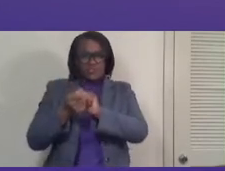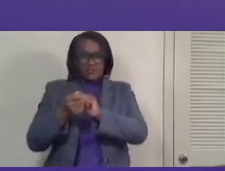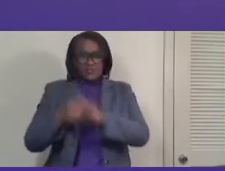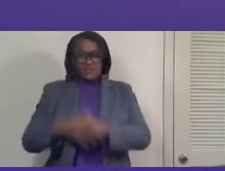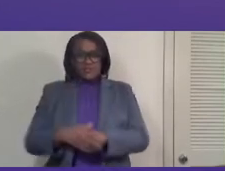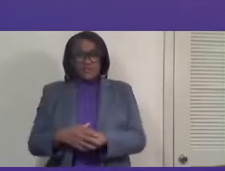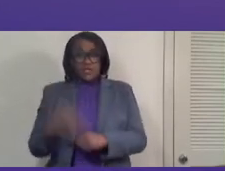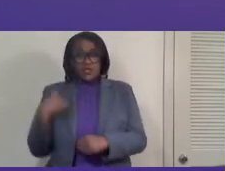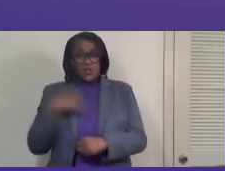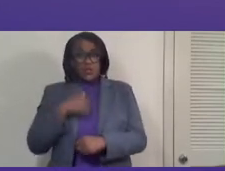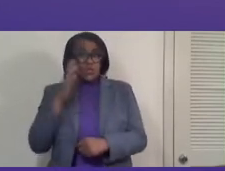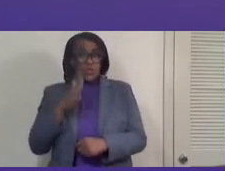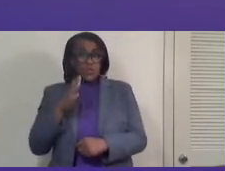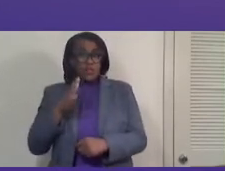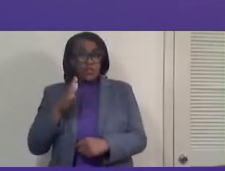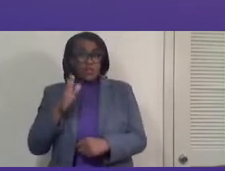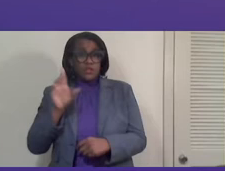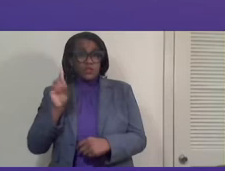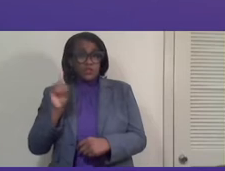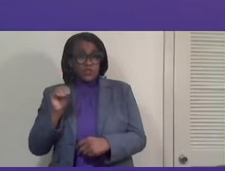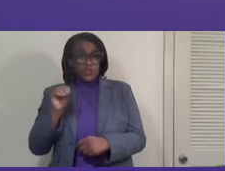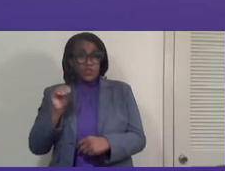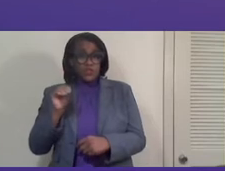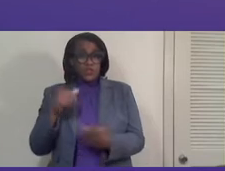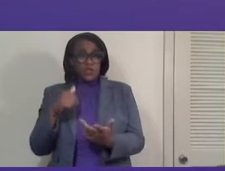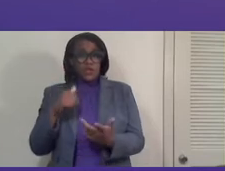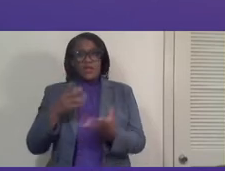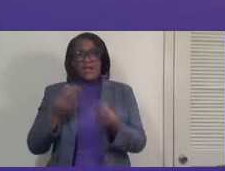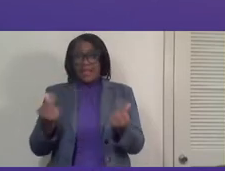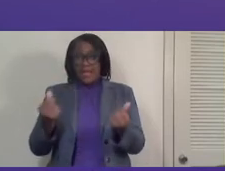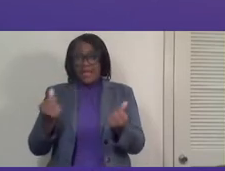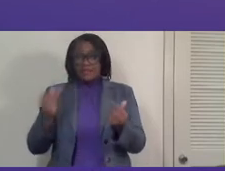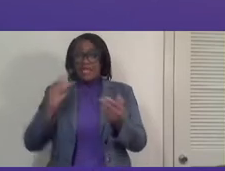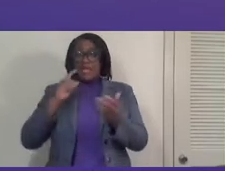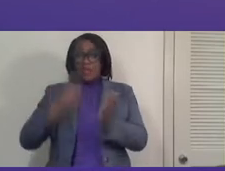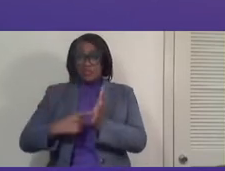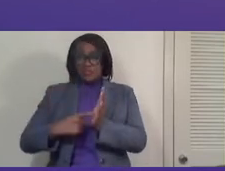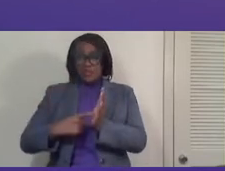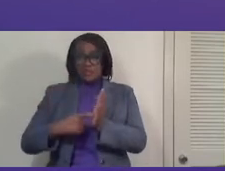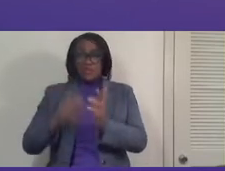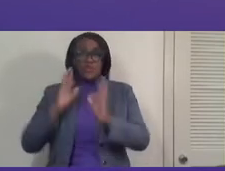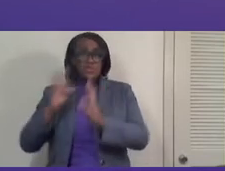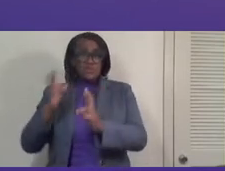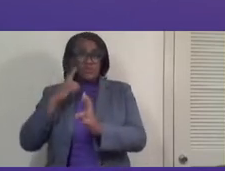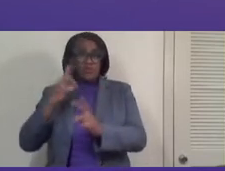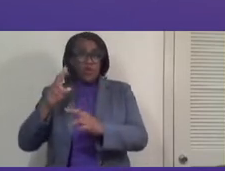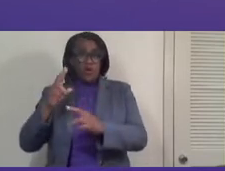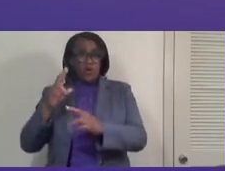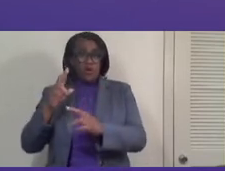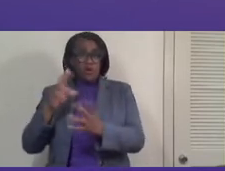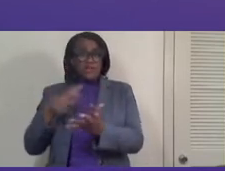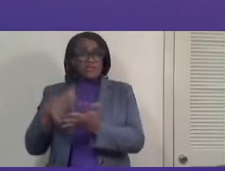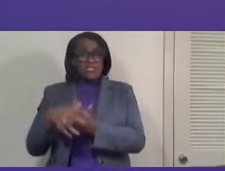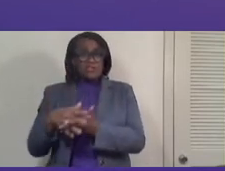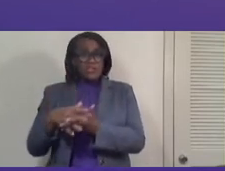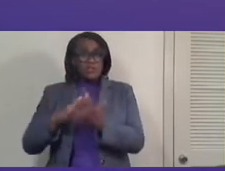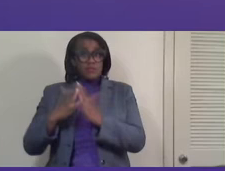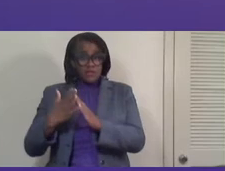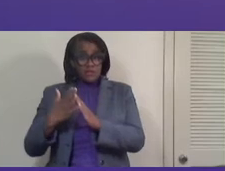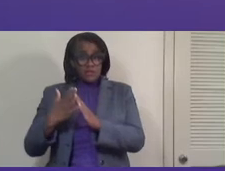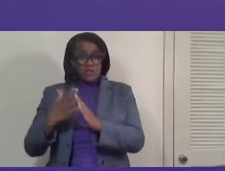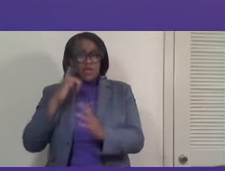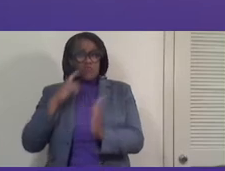we're going to do a land acknowledgement. Out of respect for Native communities, in recognition of the